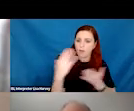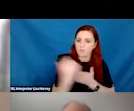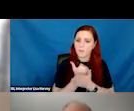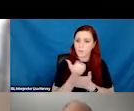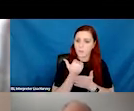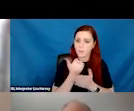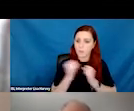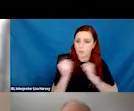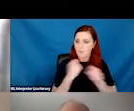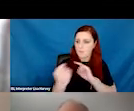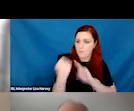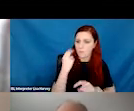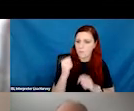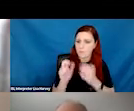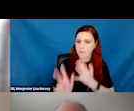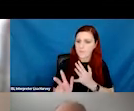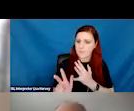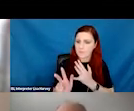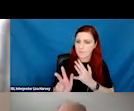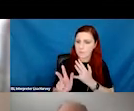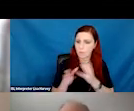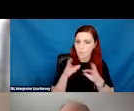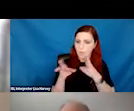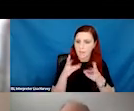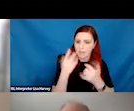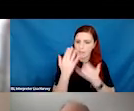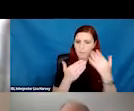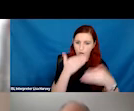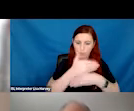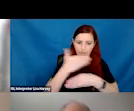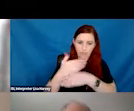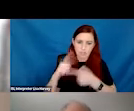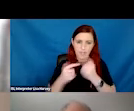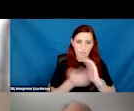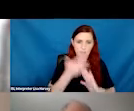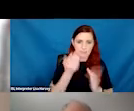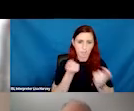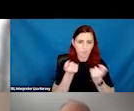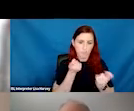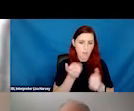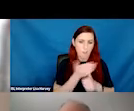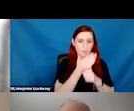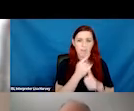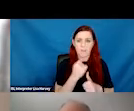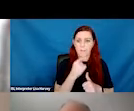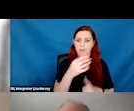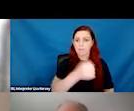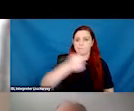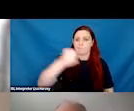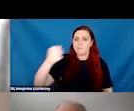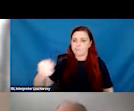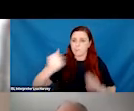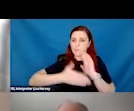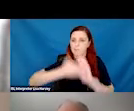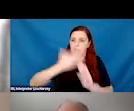2008, working primarily in the area of fire prevention and building control. He was seconded to the Building Control